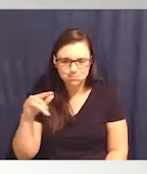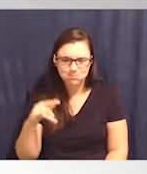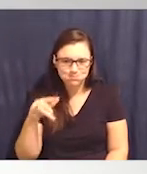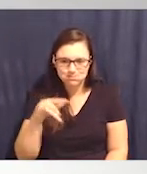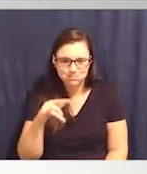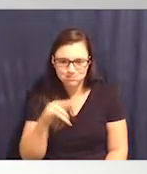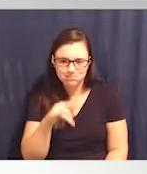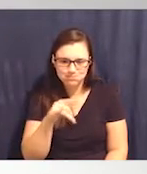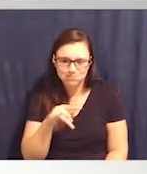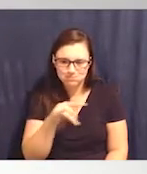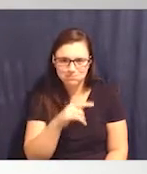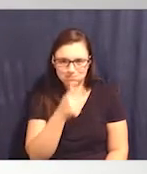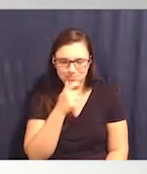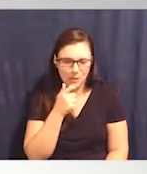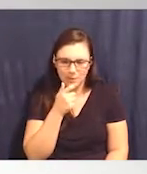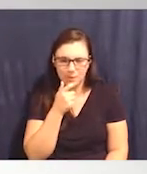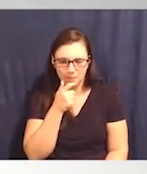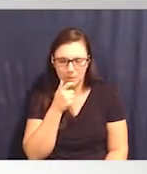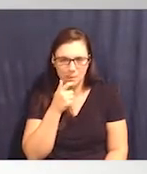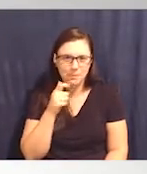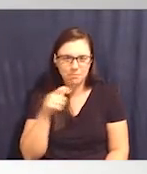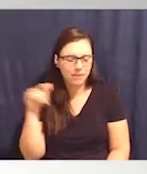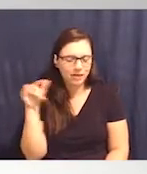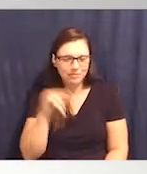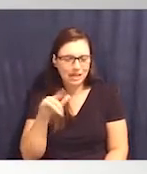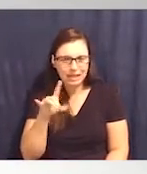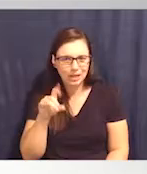Roger, Flight 807, approaching runway